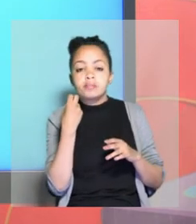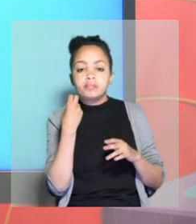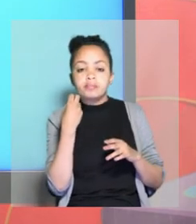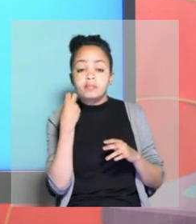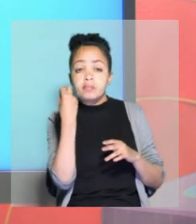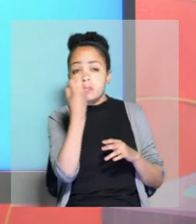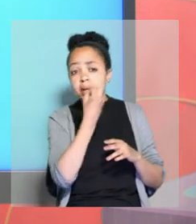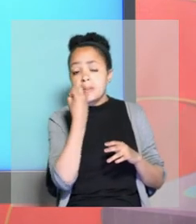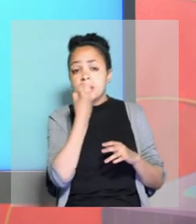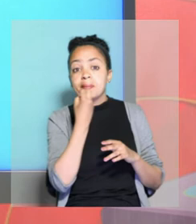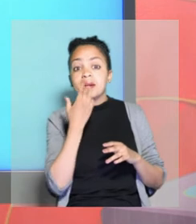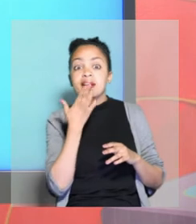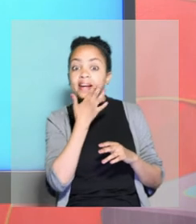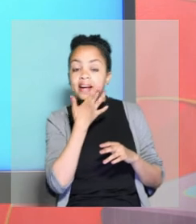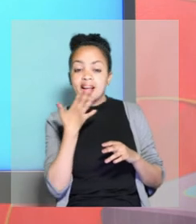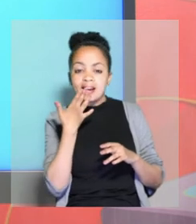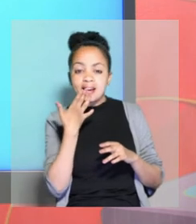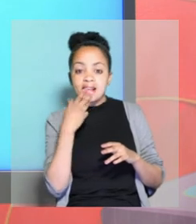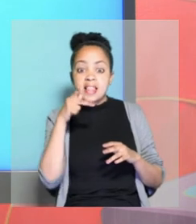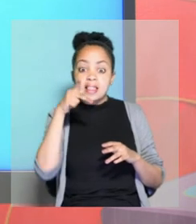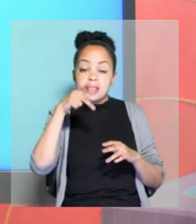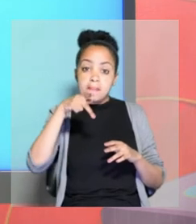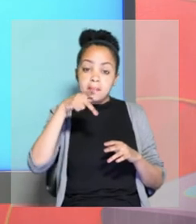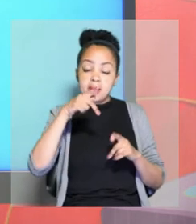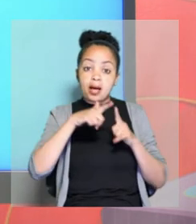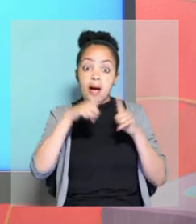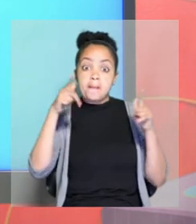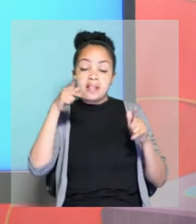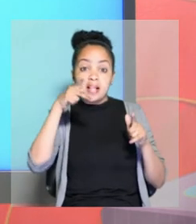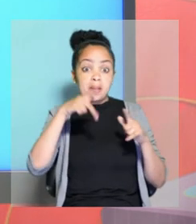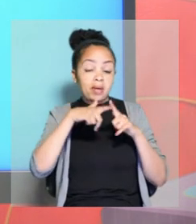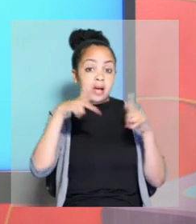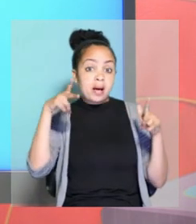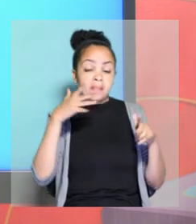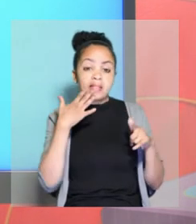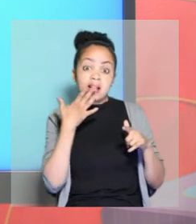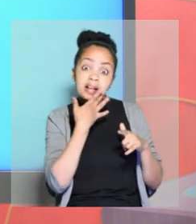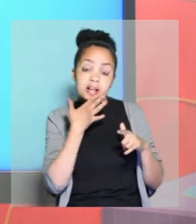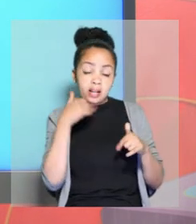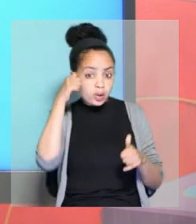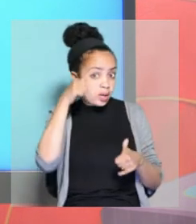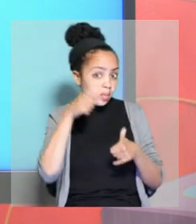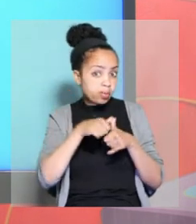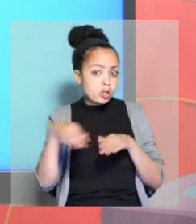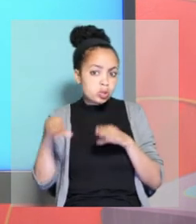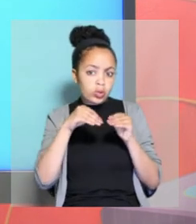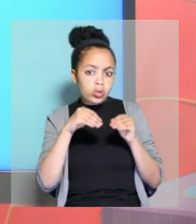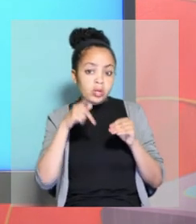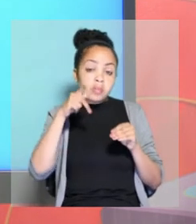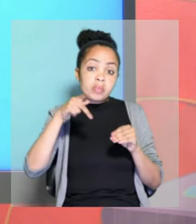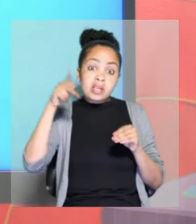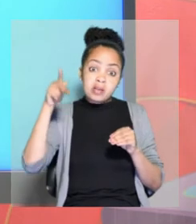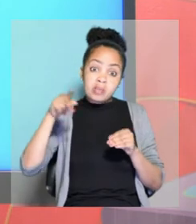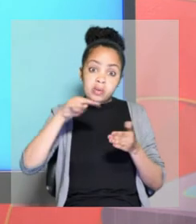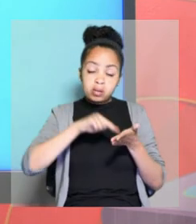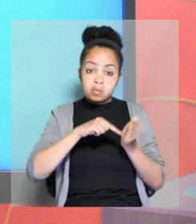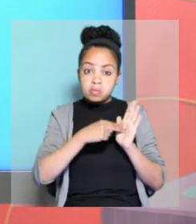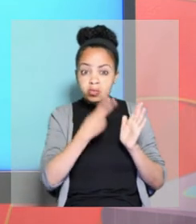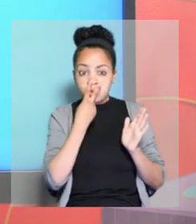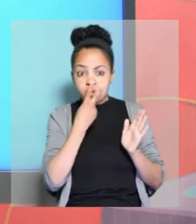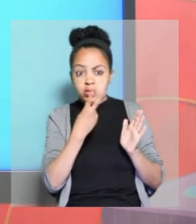color that is represented by P capital, P capital. Remember, student, when you say P capital, P